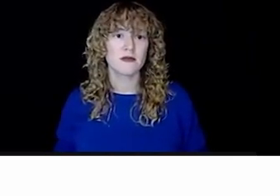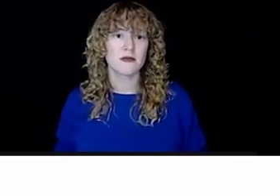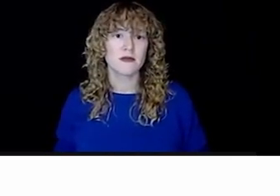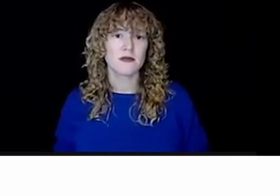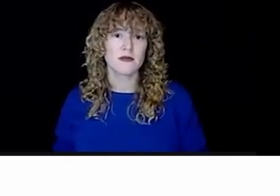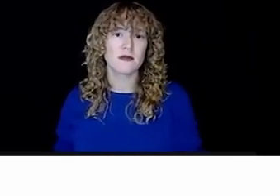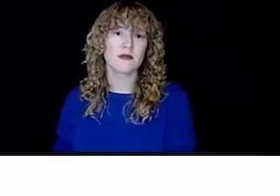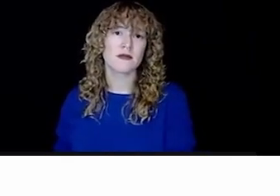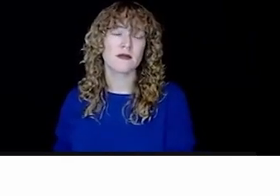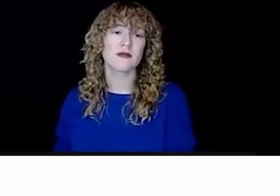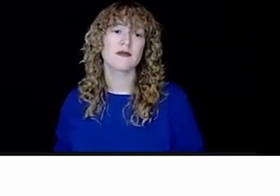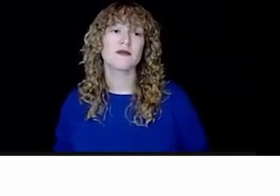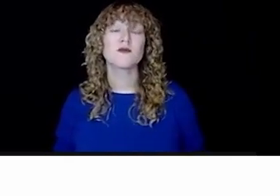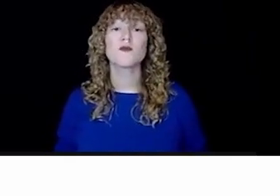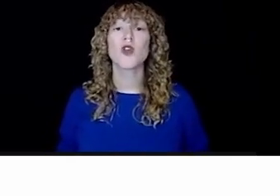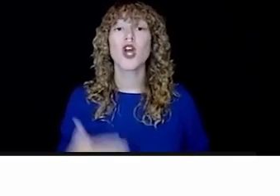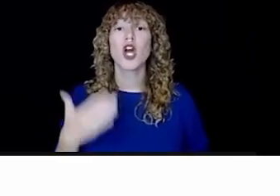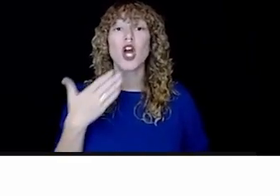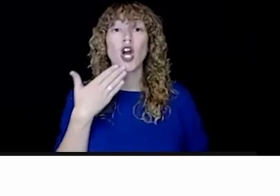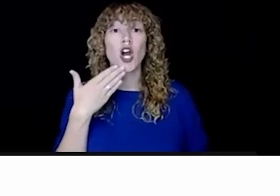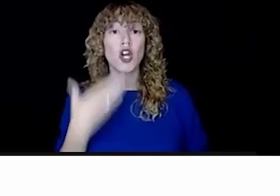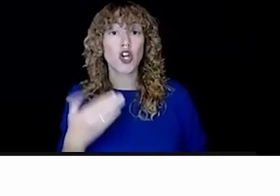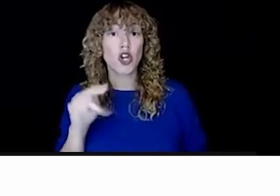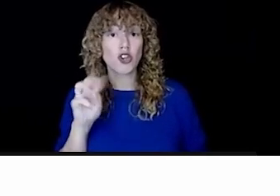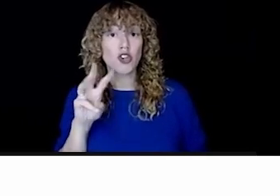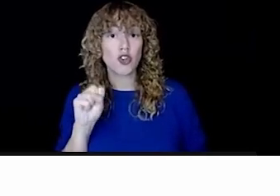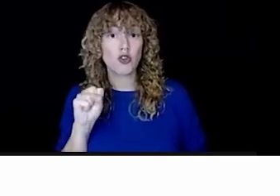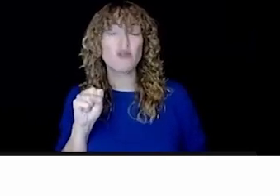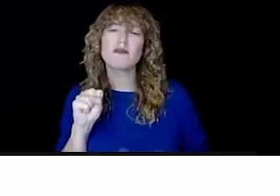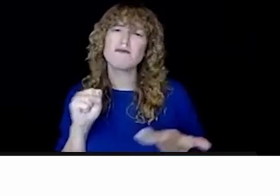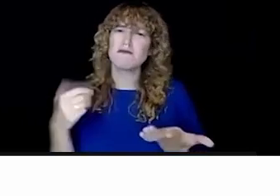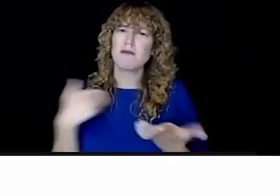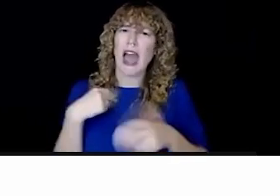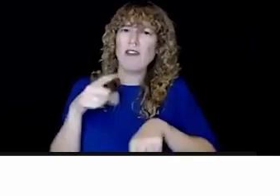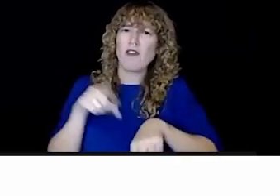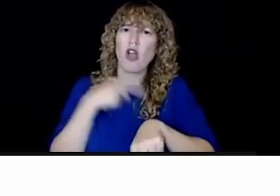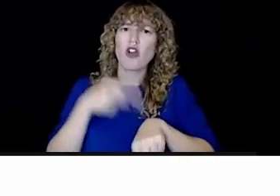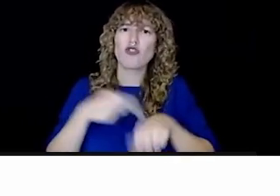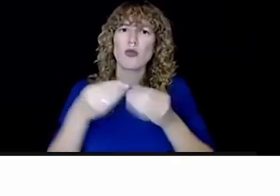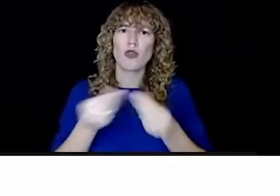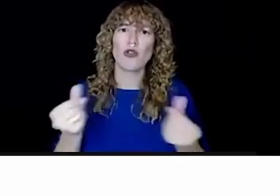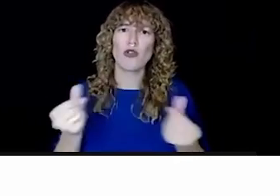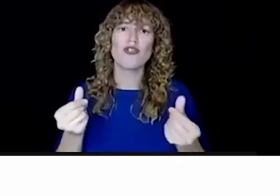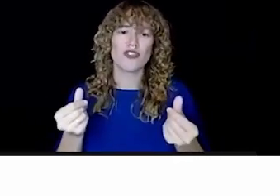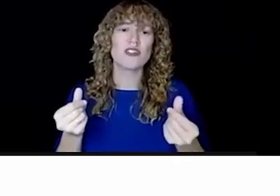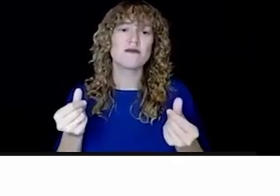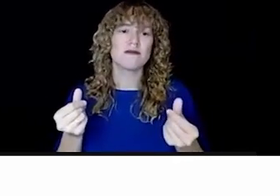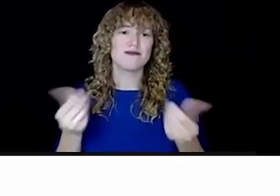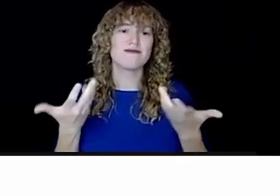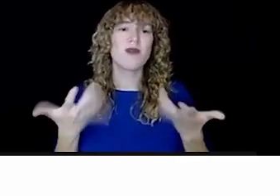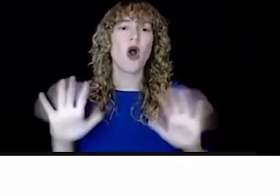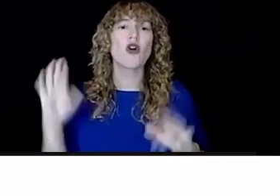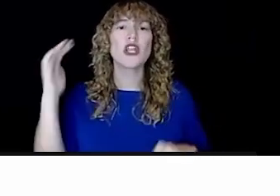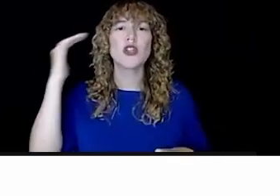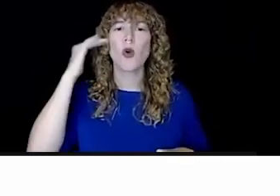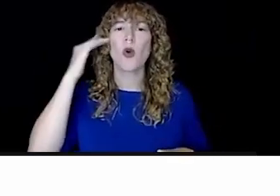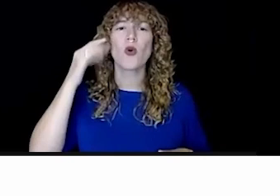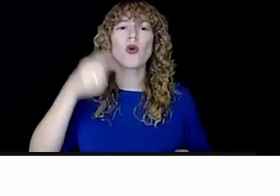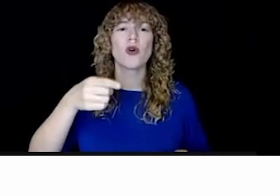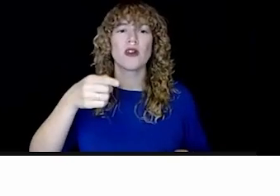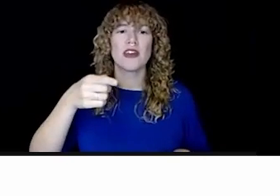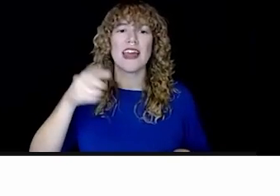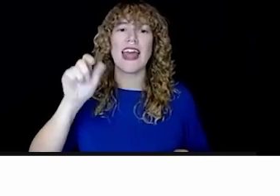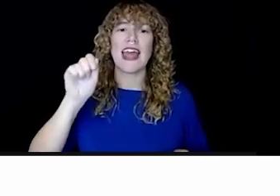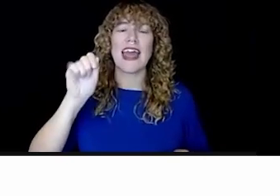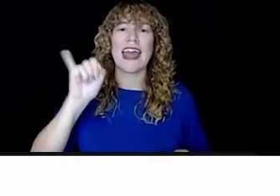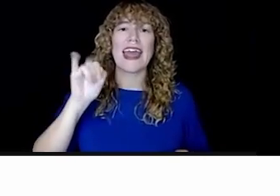And the good news, I guess, is that there is a long-term solution, as we've already heard. This Air for All